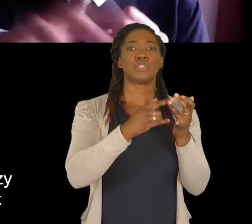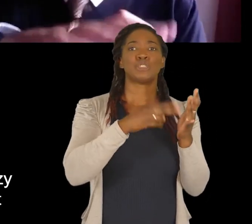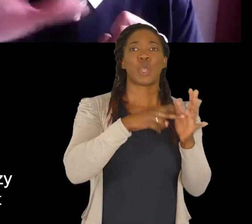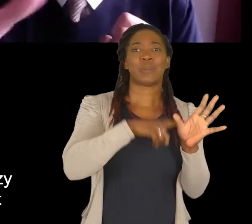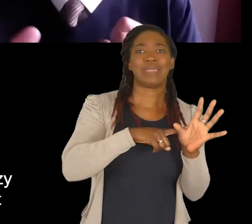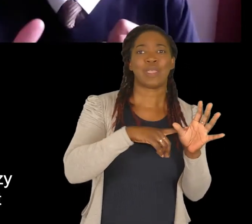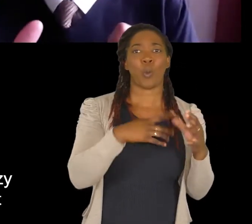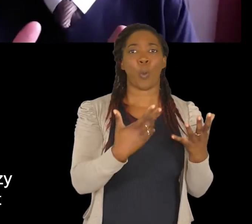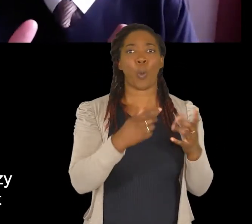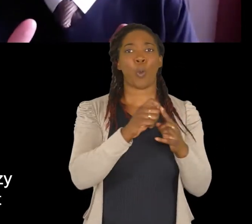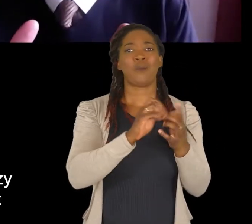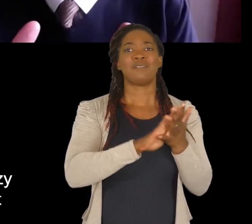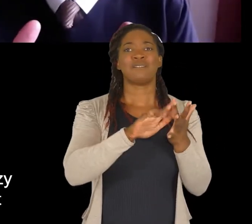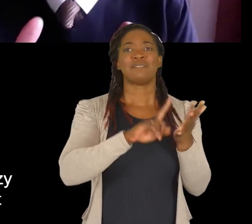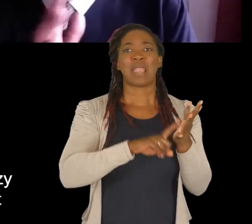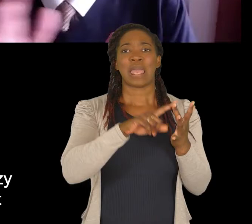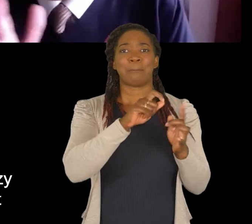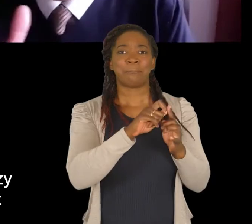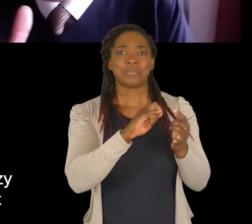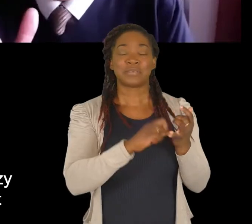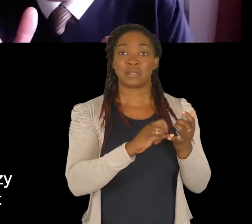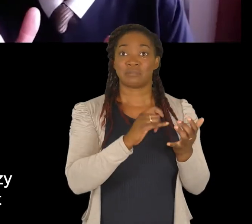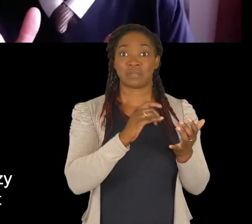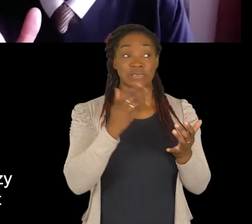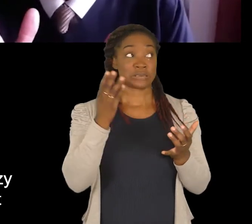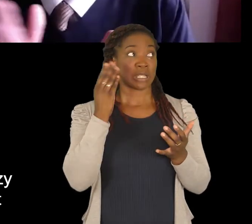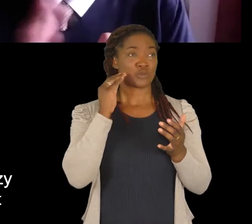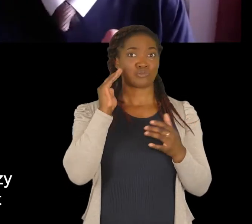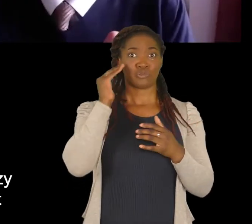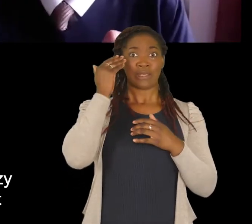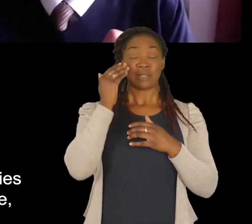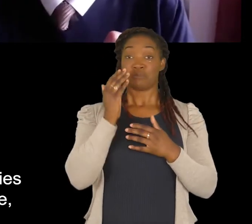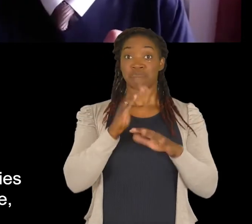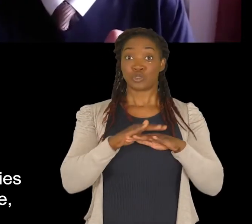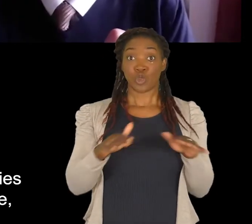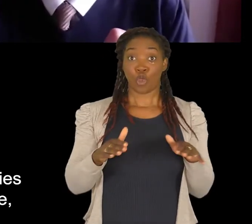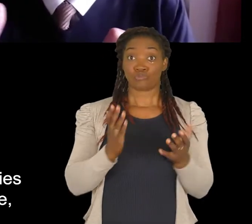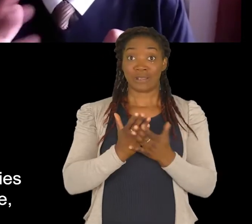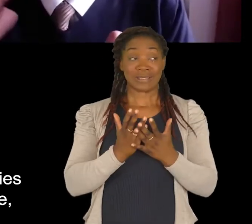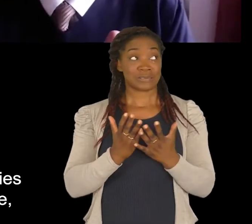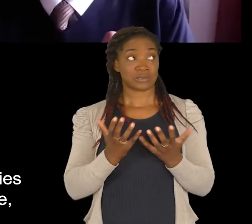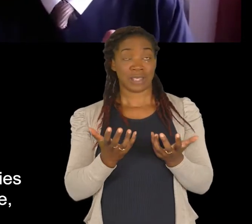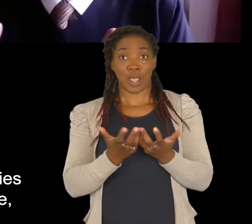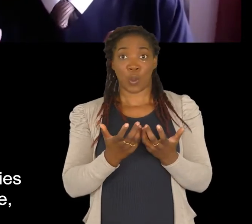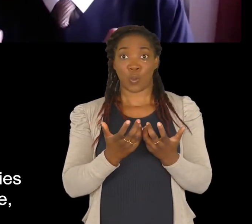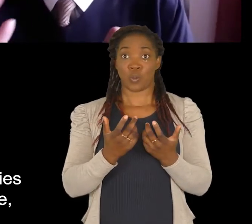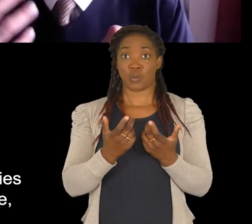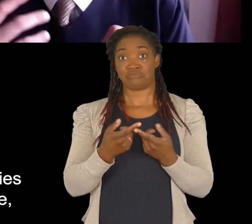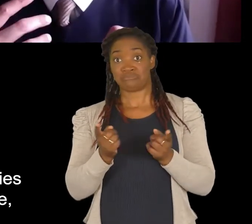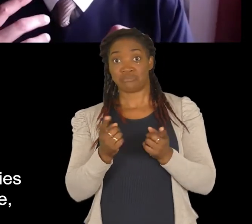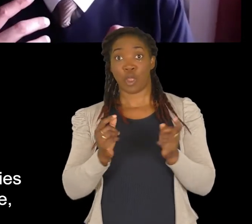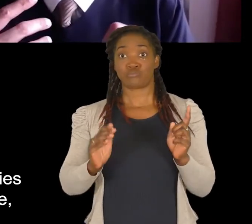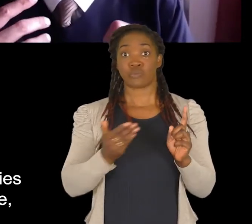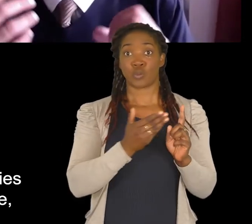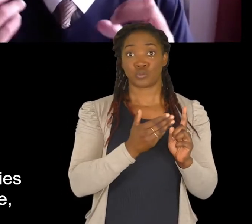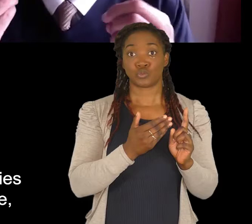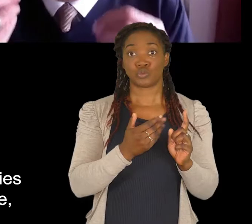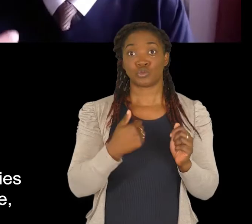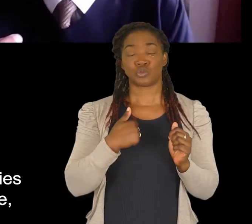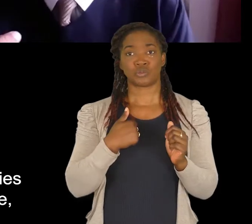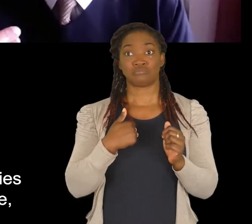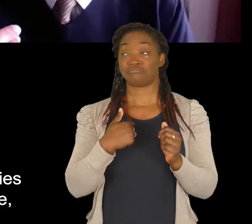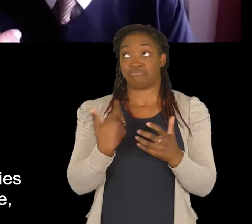somebody, which sounds crazy, Rosa, but it's actually not. It's all about your approach. The number of big companies I've approached